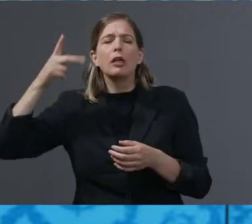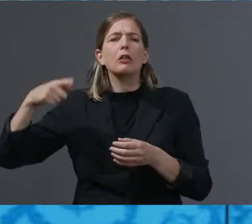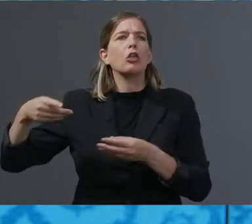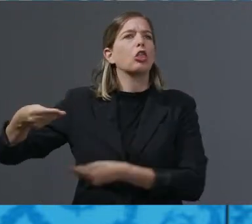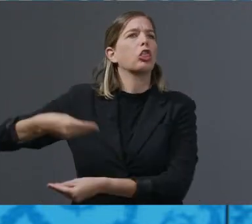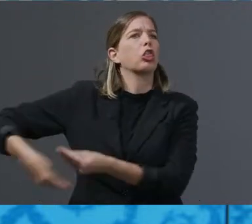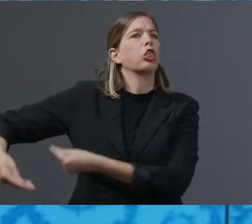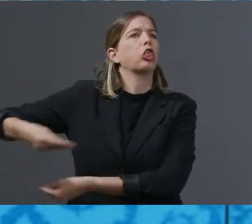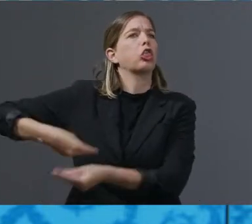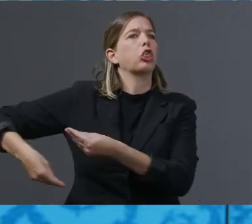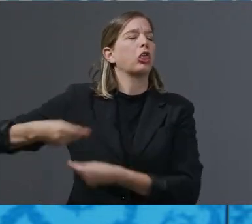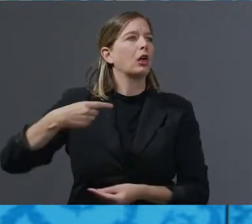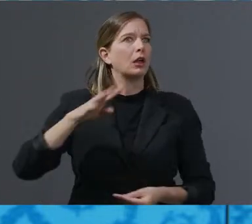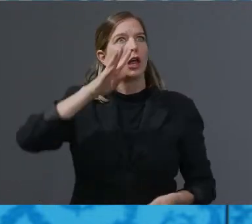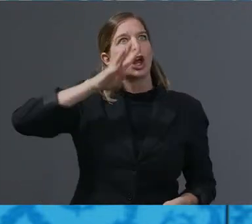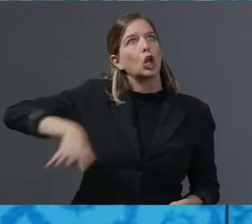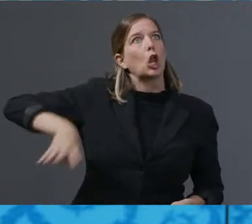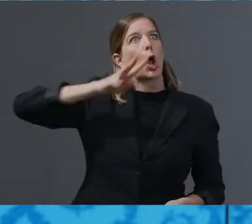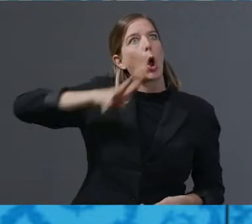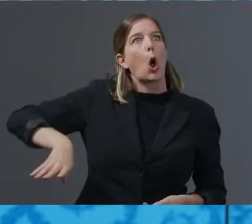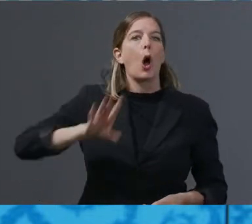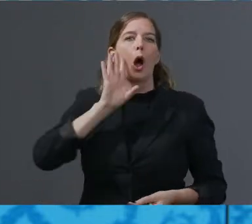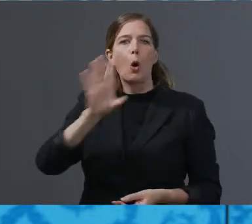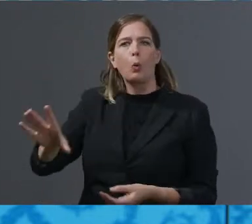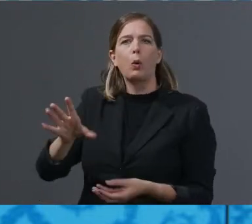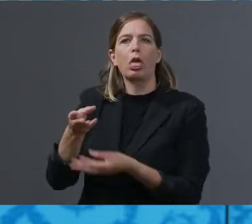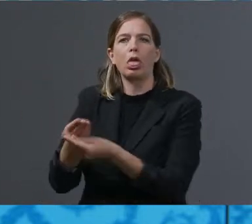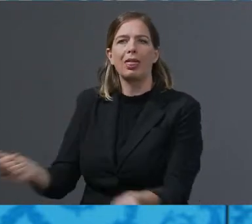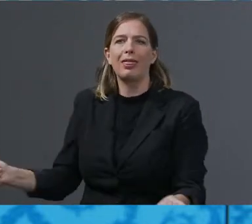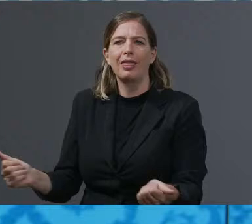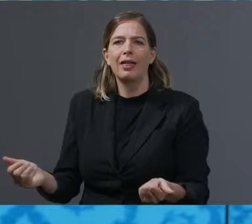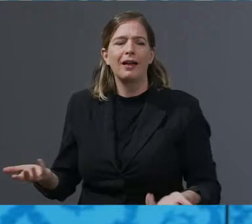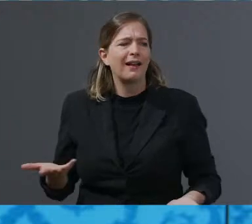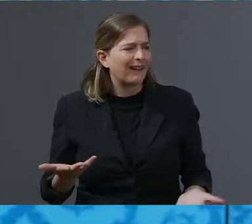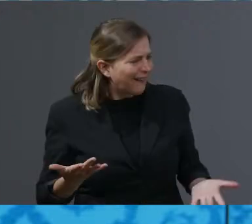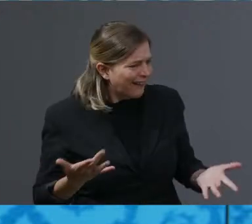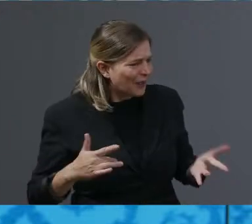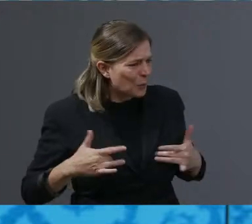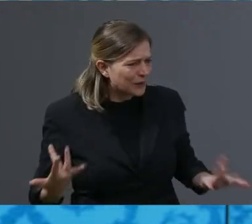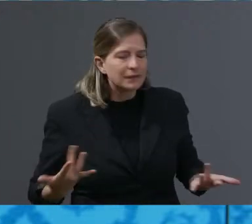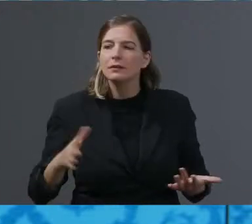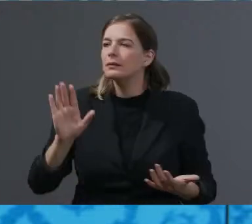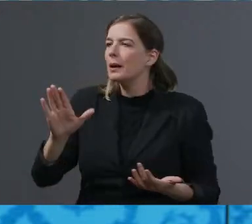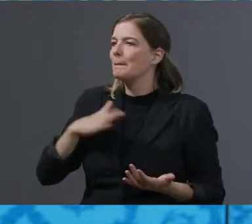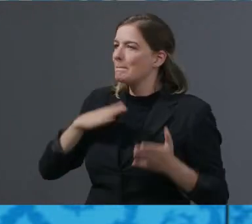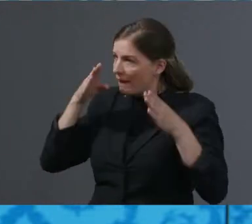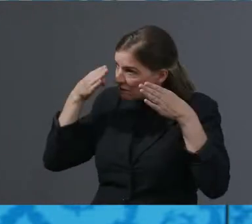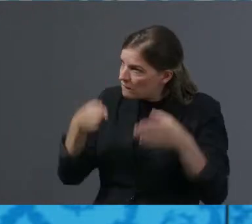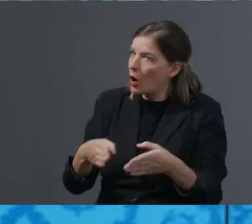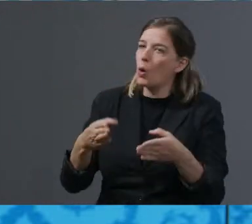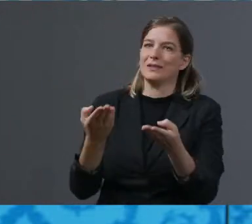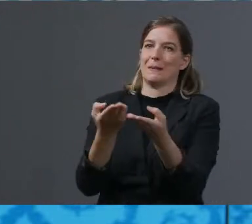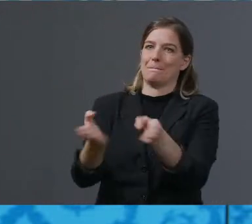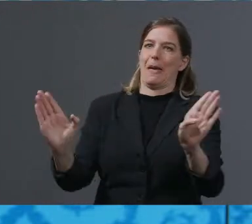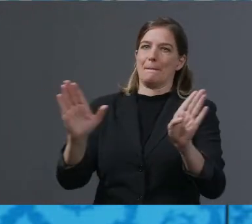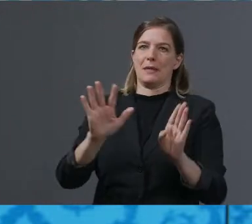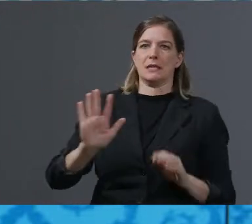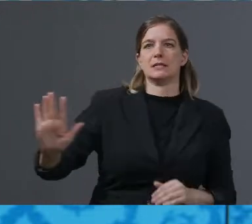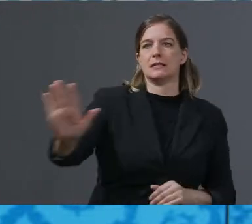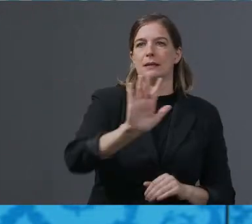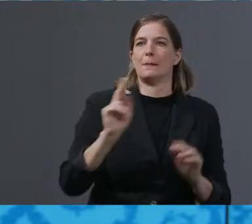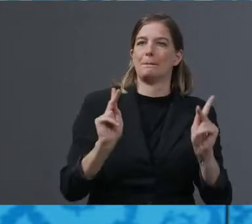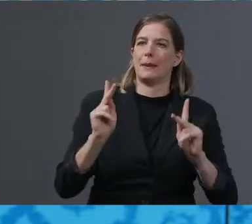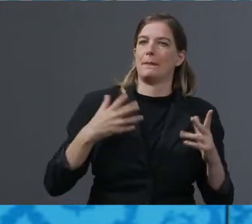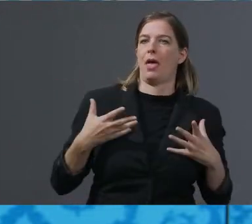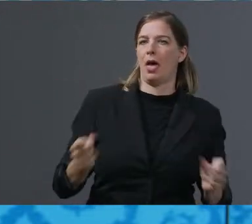away. When the iron seems to My be focus hot. right now is public health. We're going to take one more question here. We're going to go to Melissa